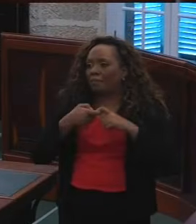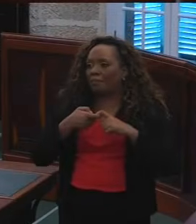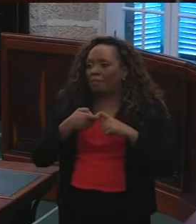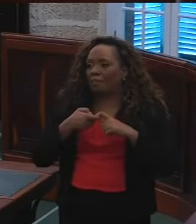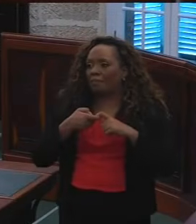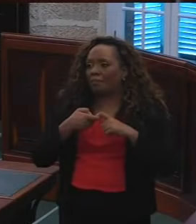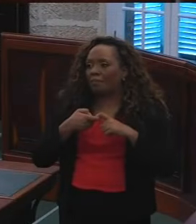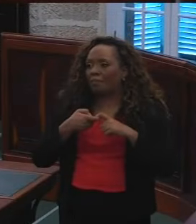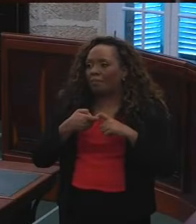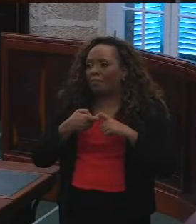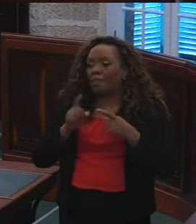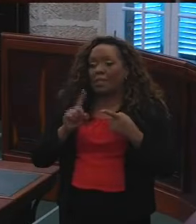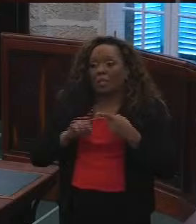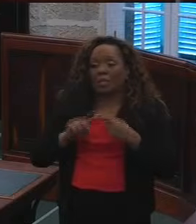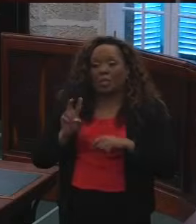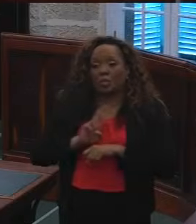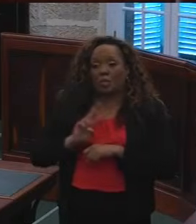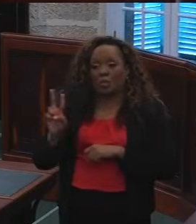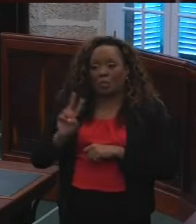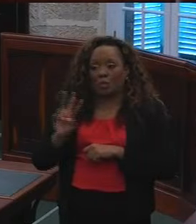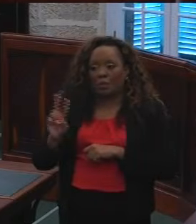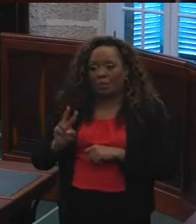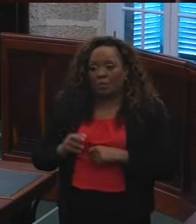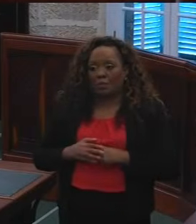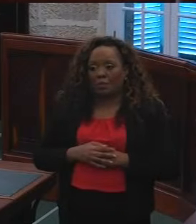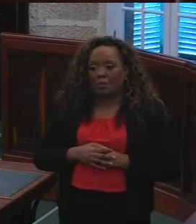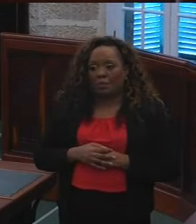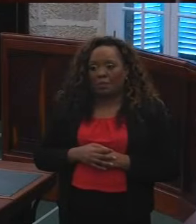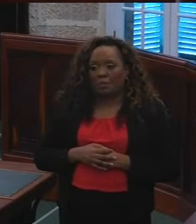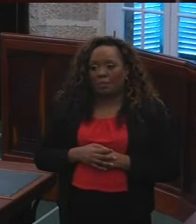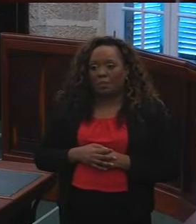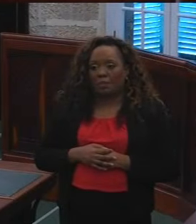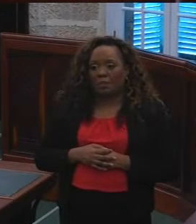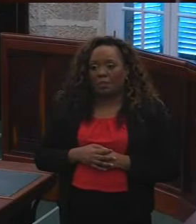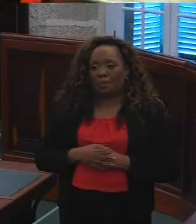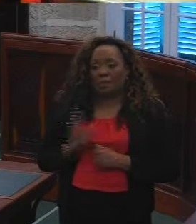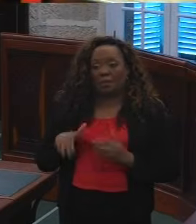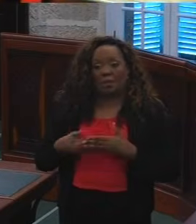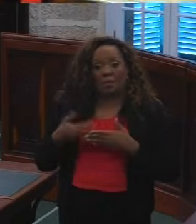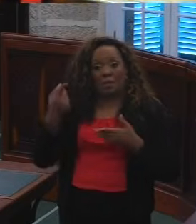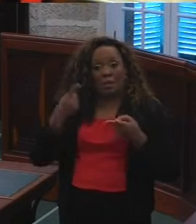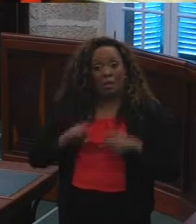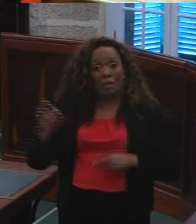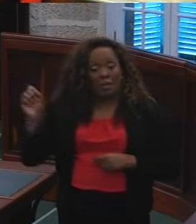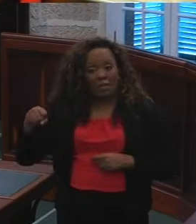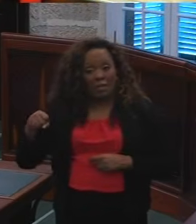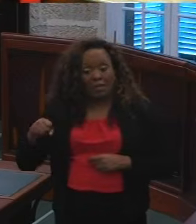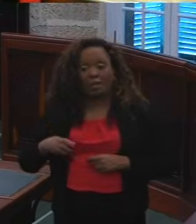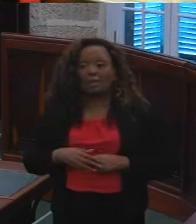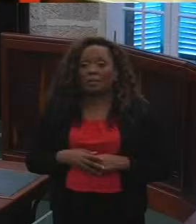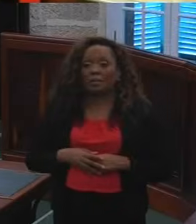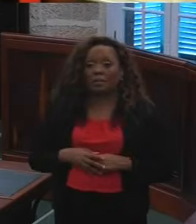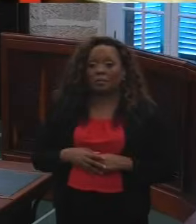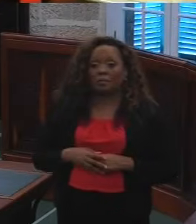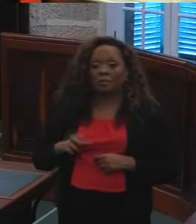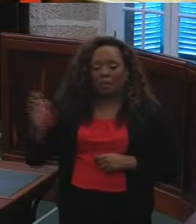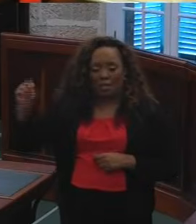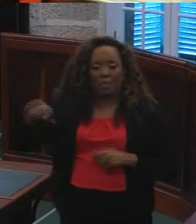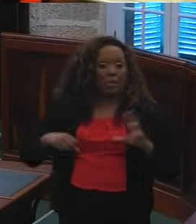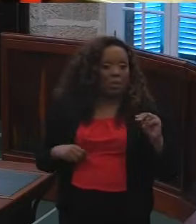suspended until 2 p.m. All those honourable members in favour, please say aye. Those against,